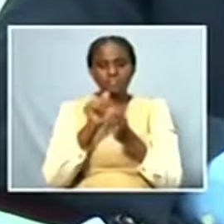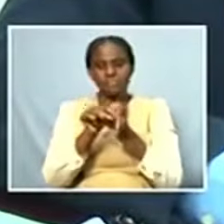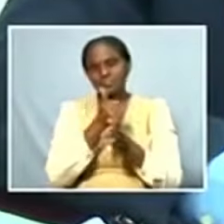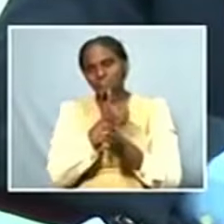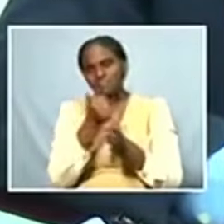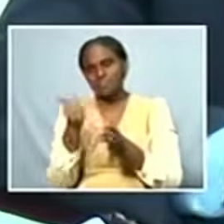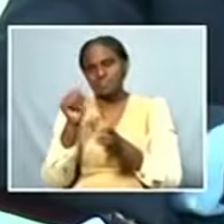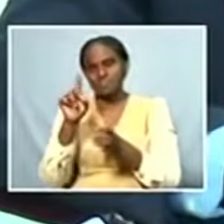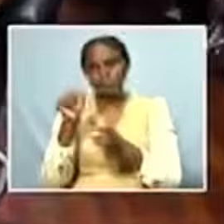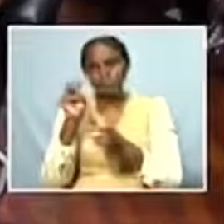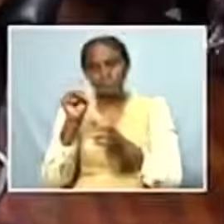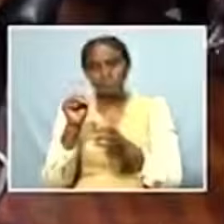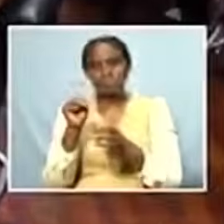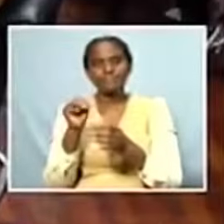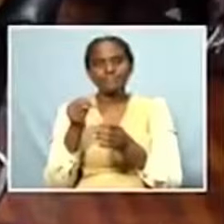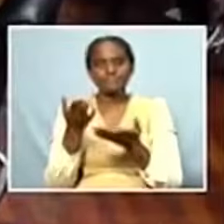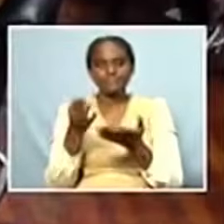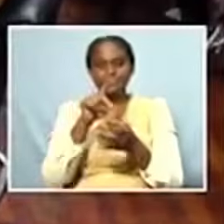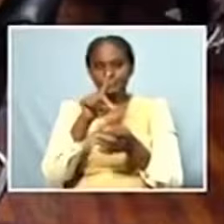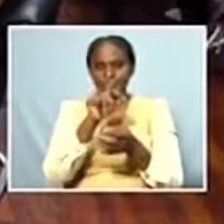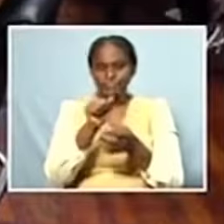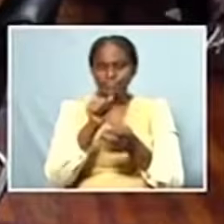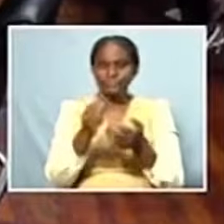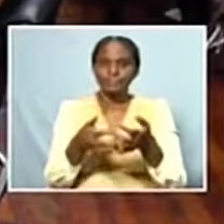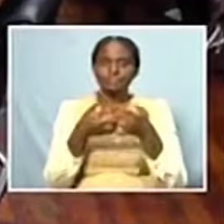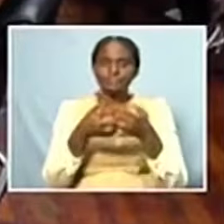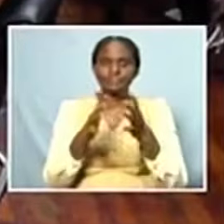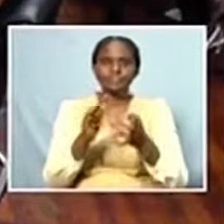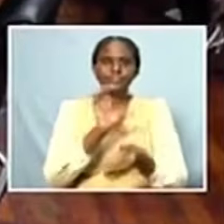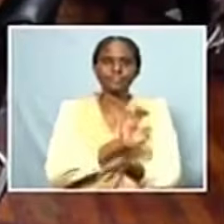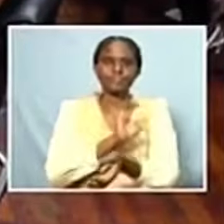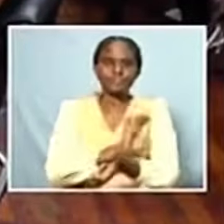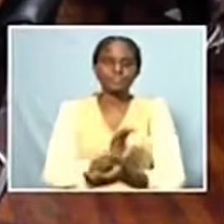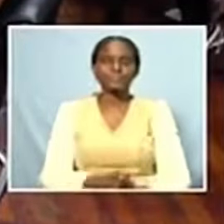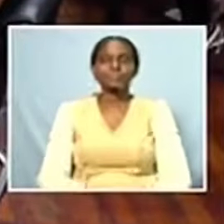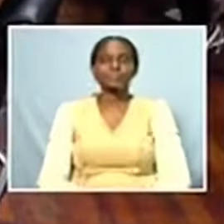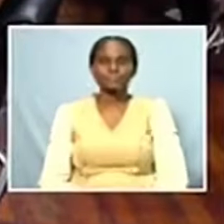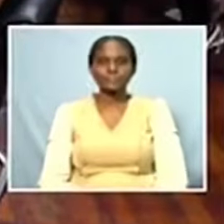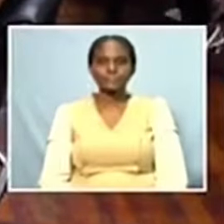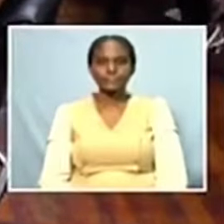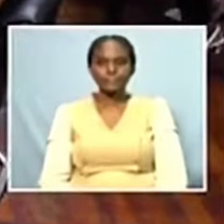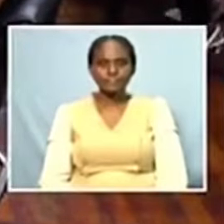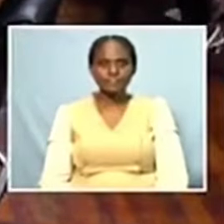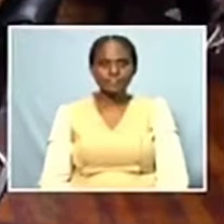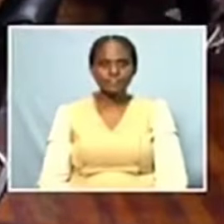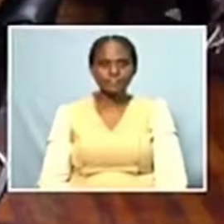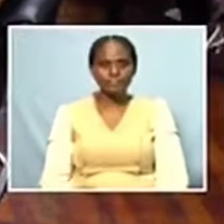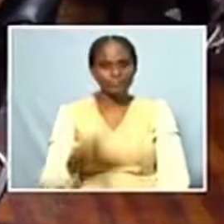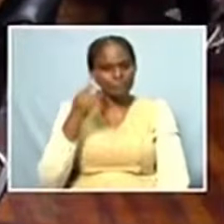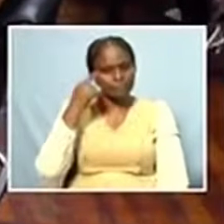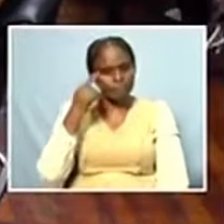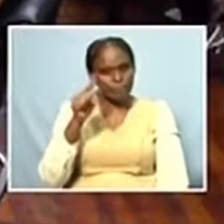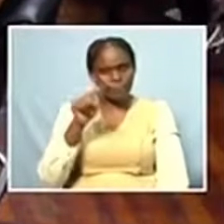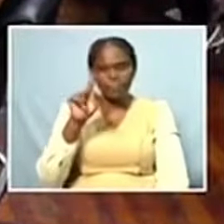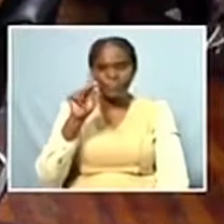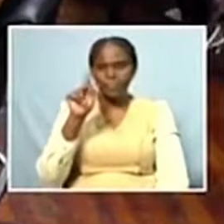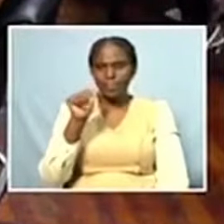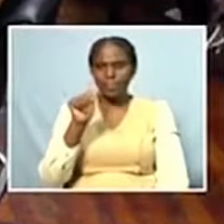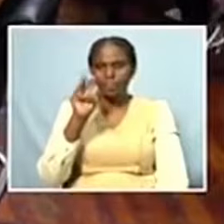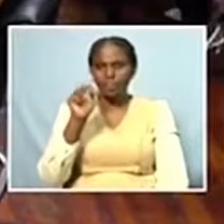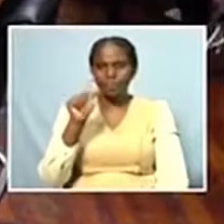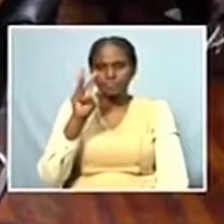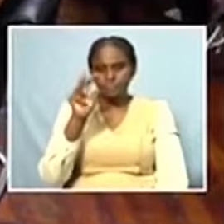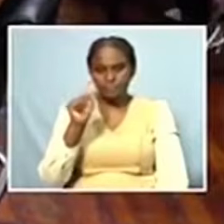other dam. Okay, yes, Engineer Chomba. Okay, thank you very much. For Kawawa